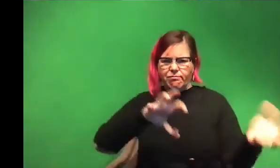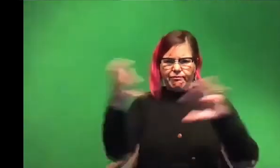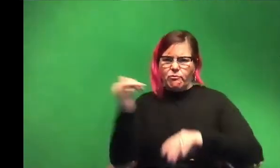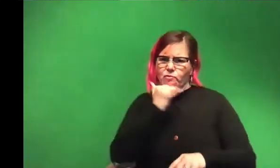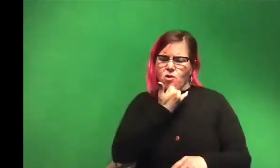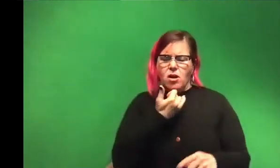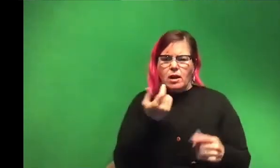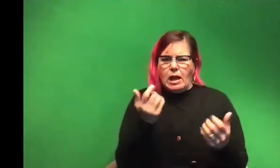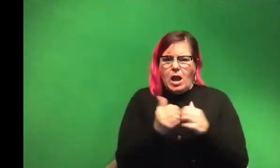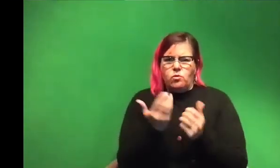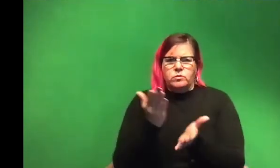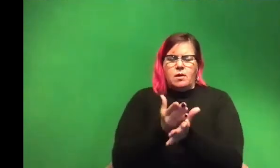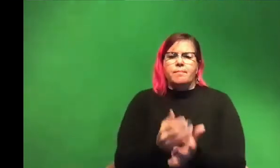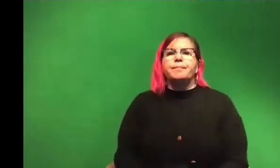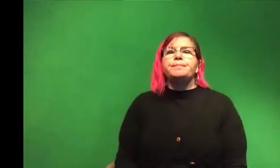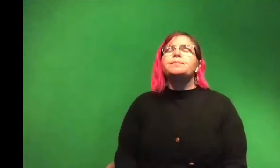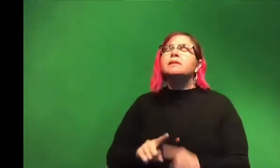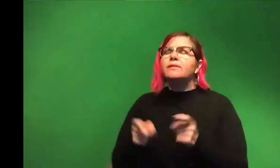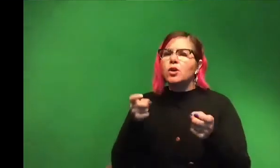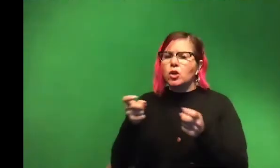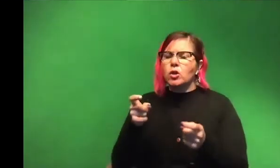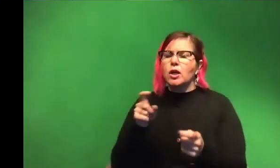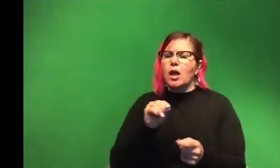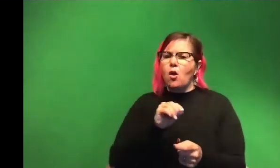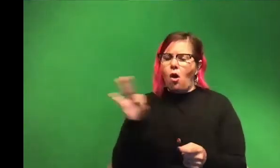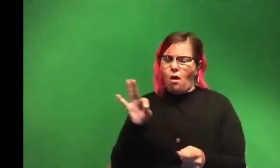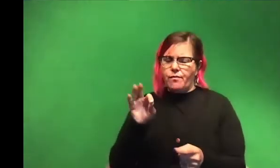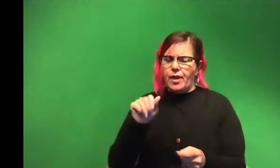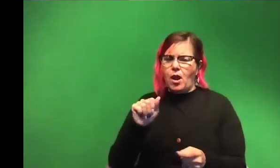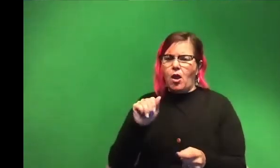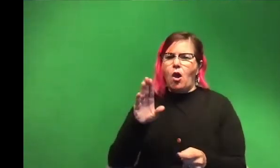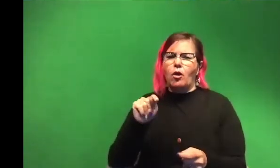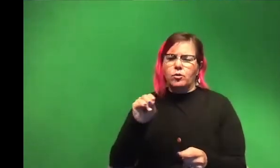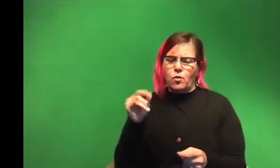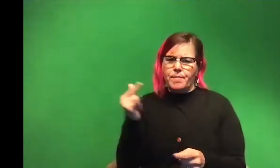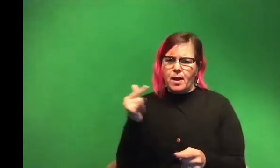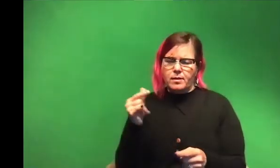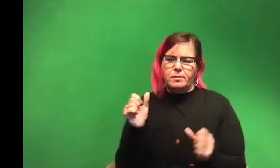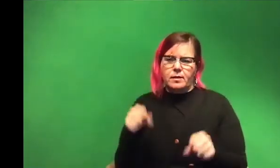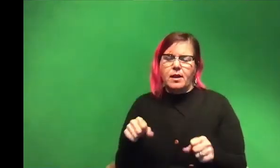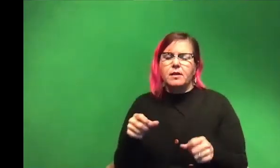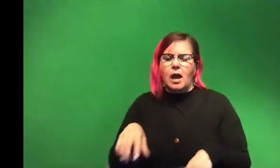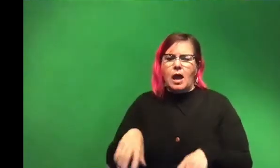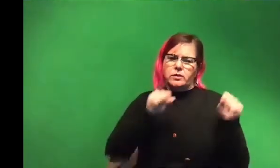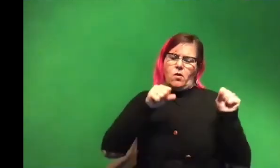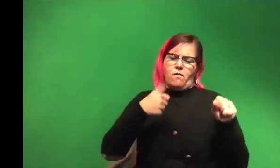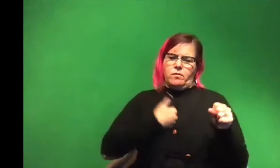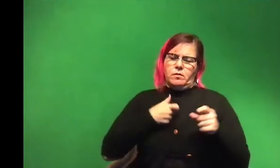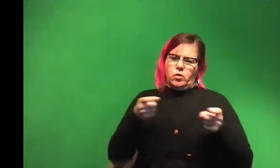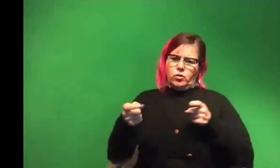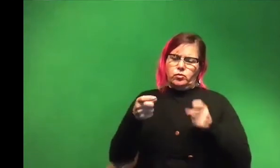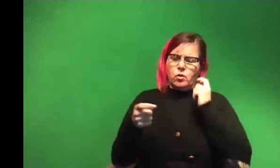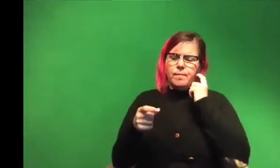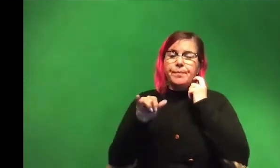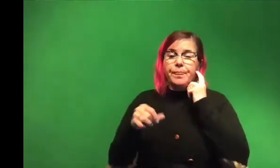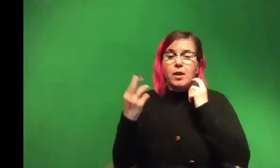lot of different controllers, we can actually switch off the autopilot. And by doing that, we can take manual control of the aircraft. So that's one of the reasons